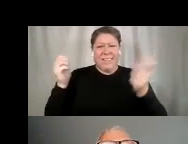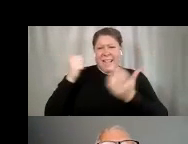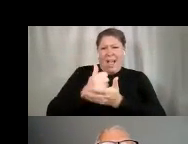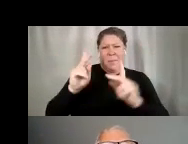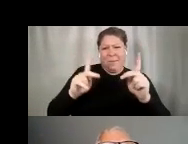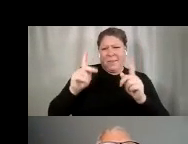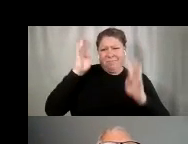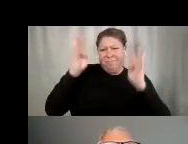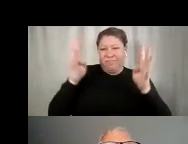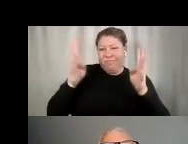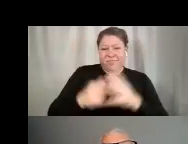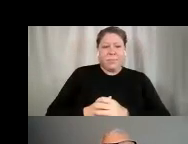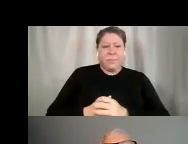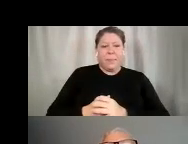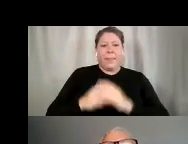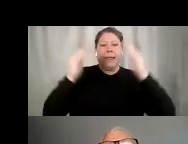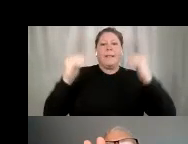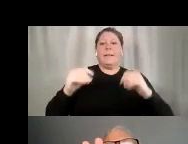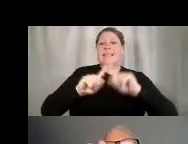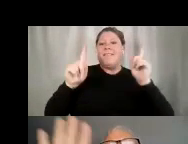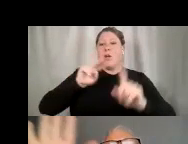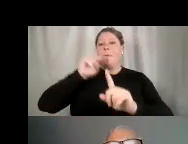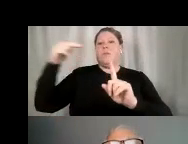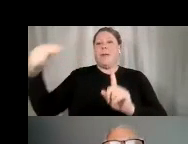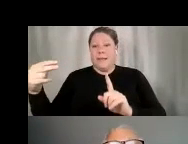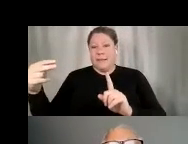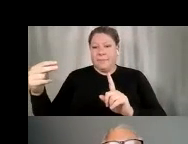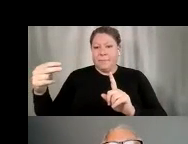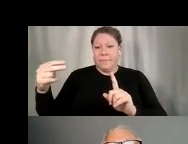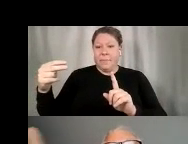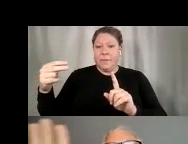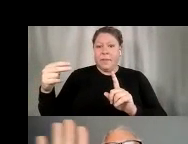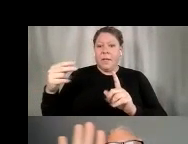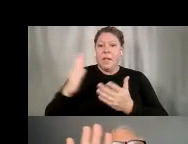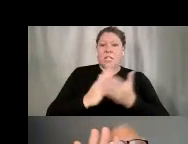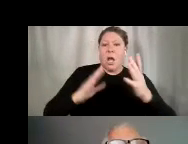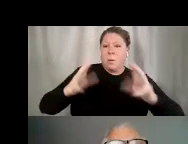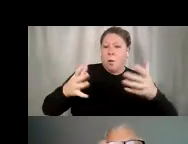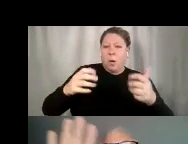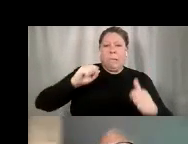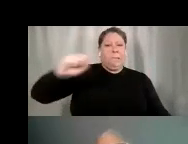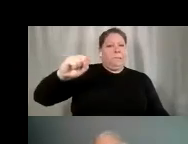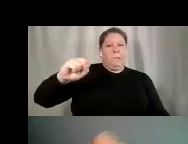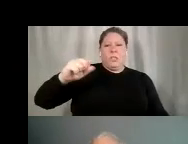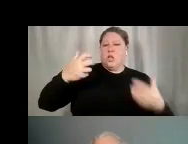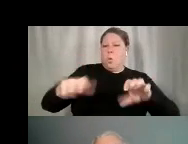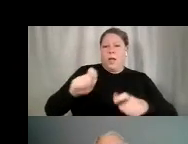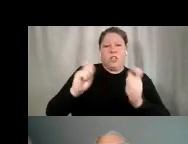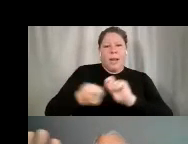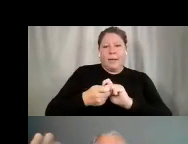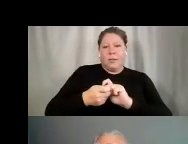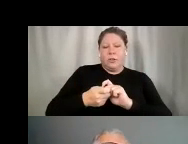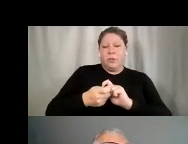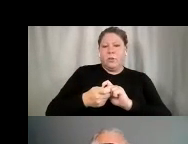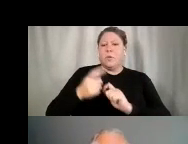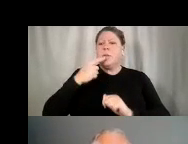then taking a different perspective. I've been with groups that are resistant to change, and so I have them write a business case